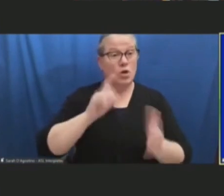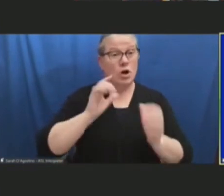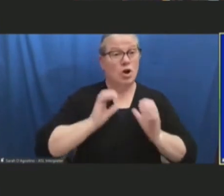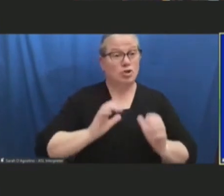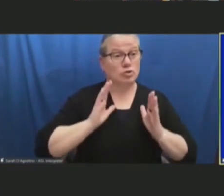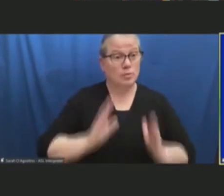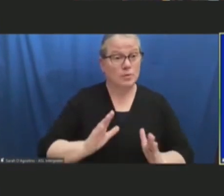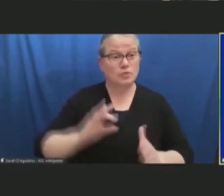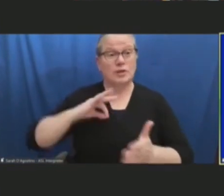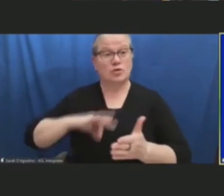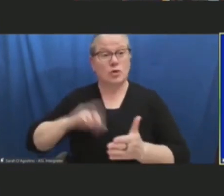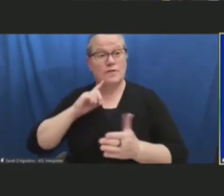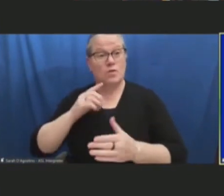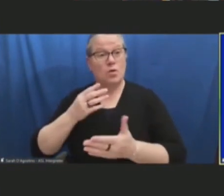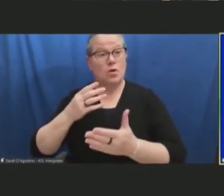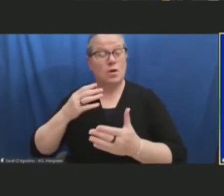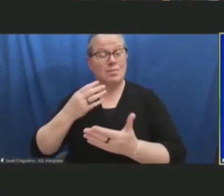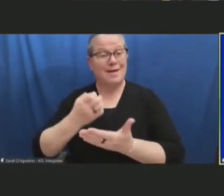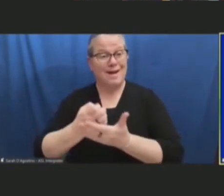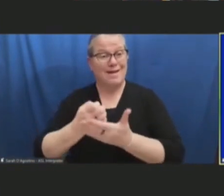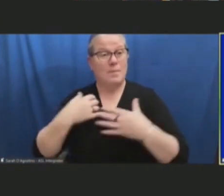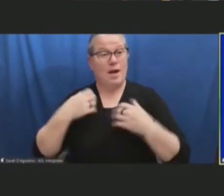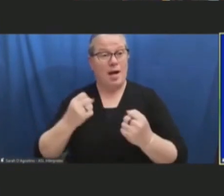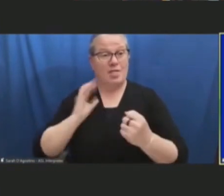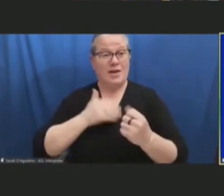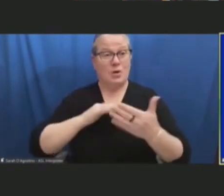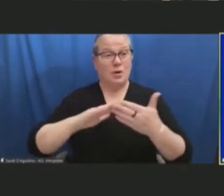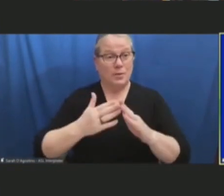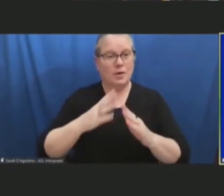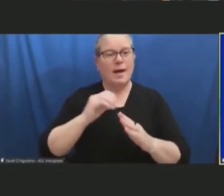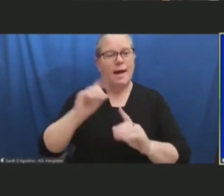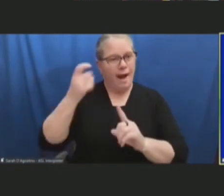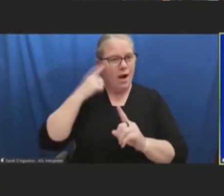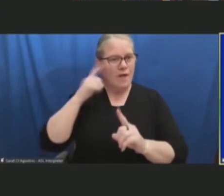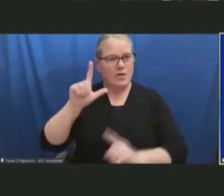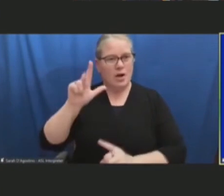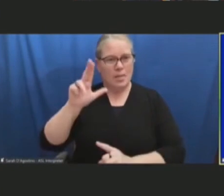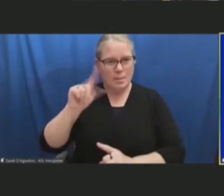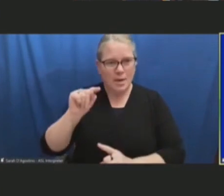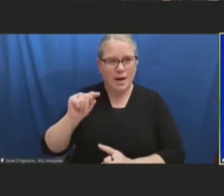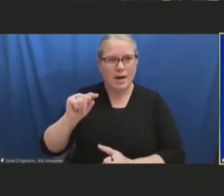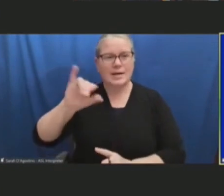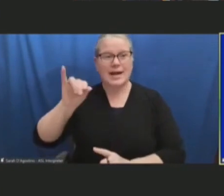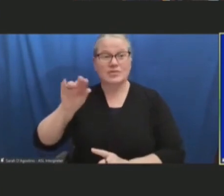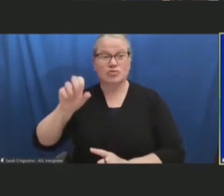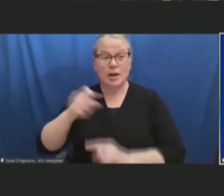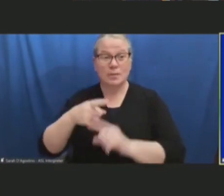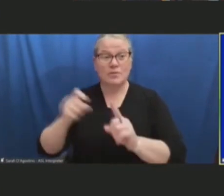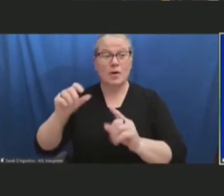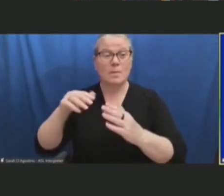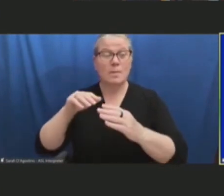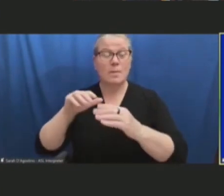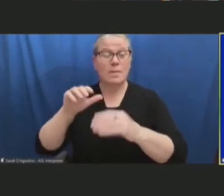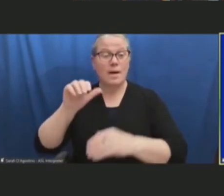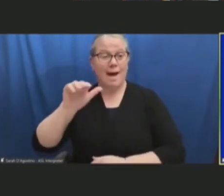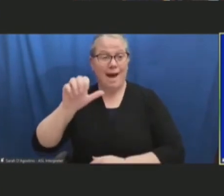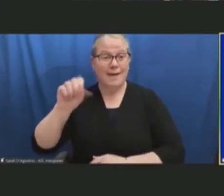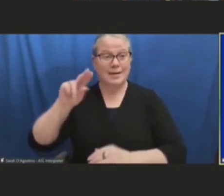our community as well. And I applaud Governor Lamont and James and Access Health for this new program.